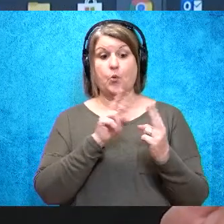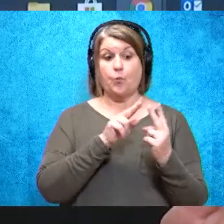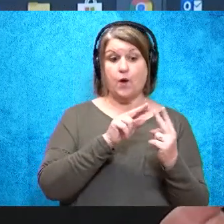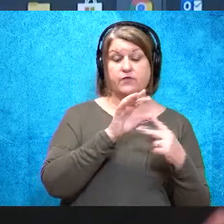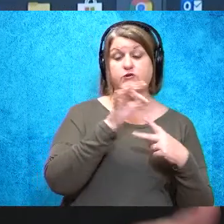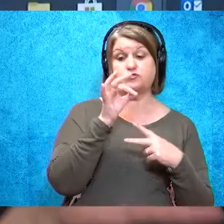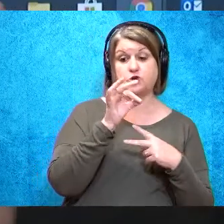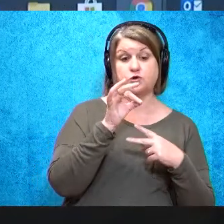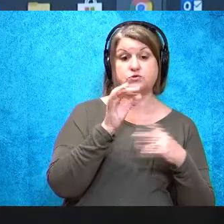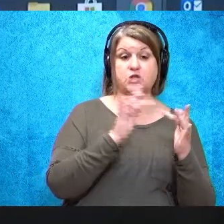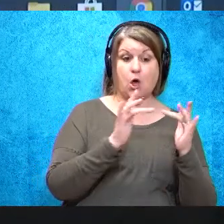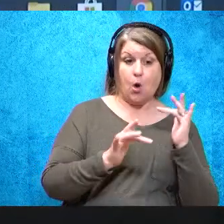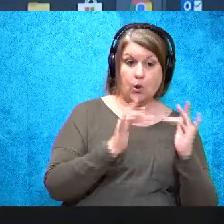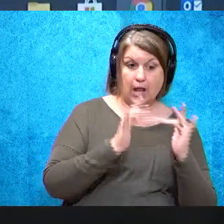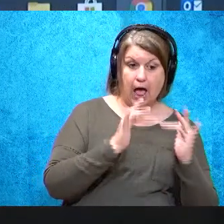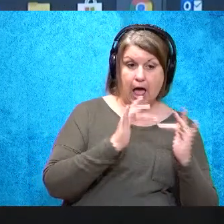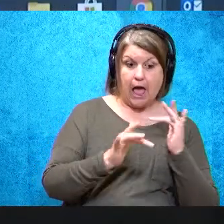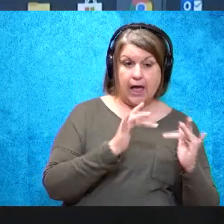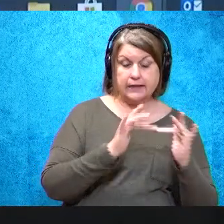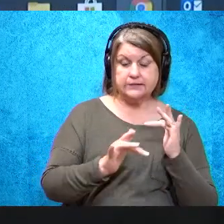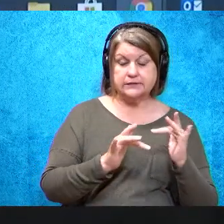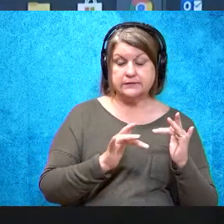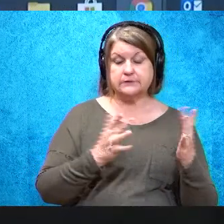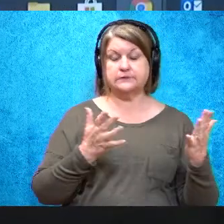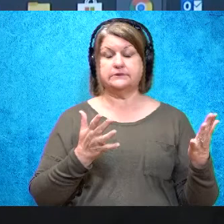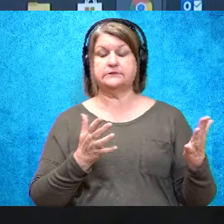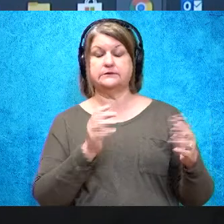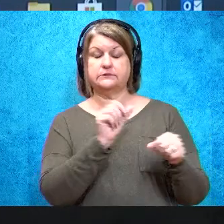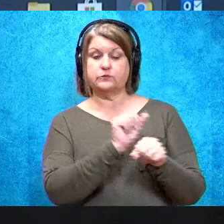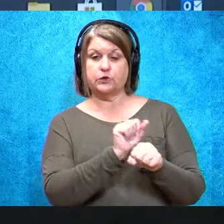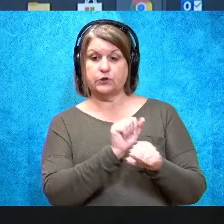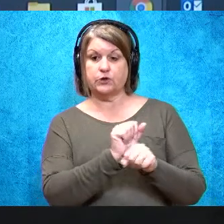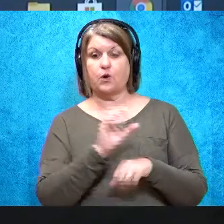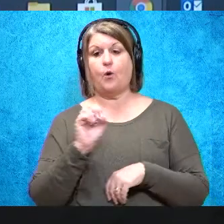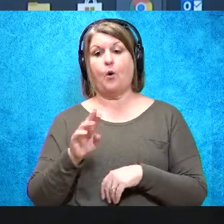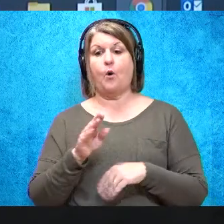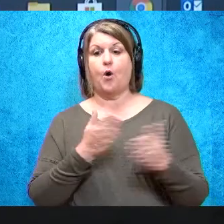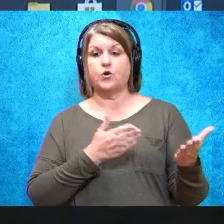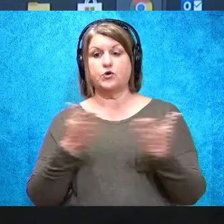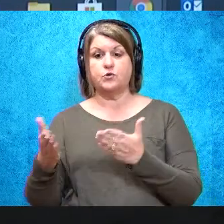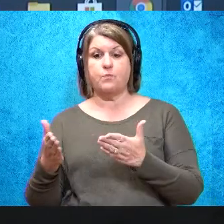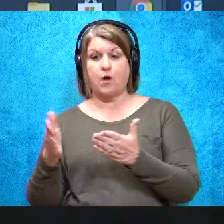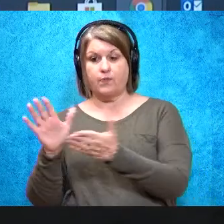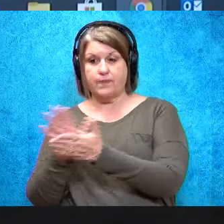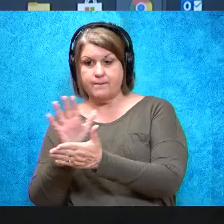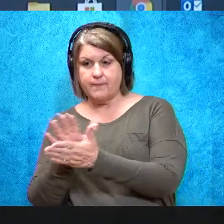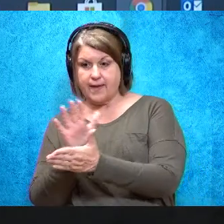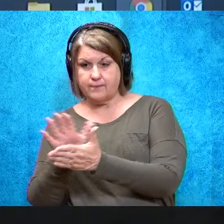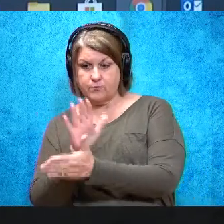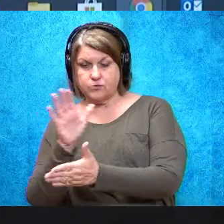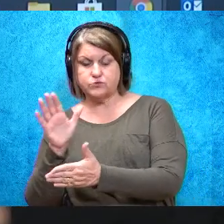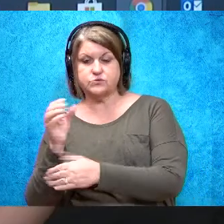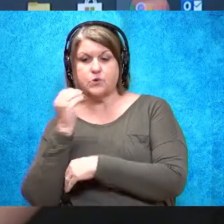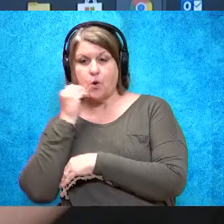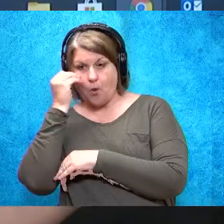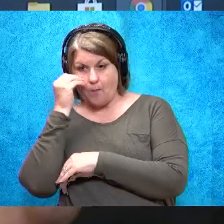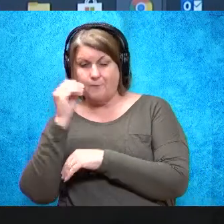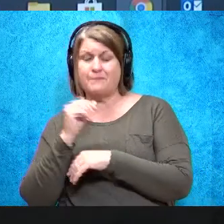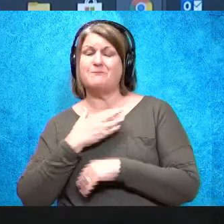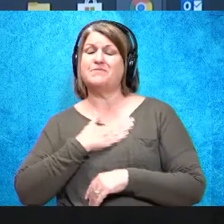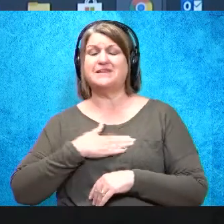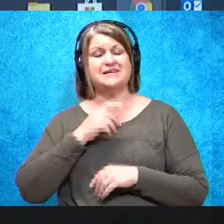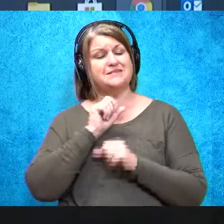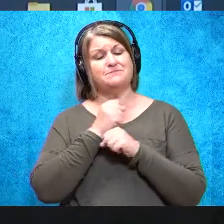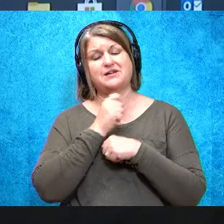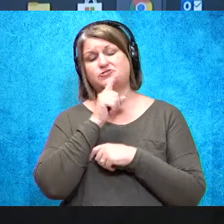online platform or you chose to take the packet home. Please make sure that you're doing your work. It's